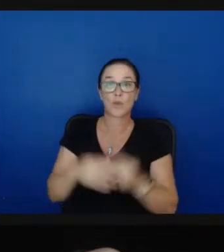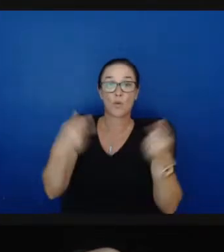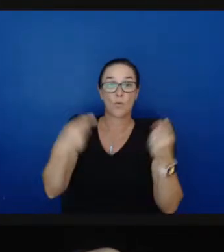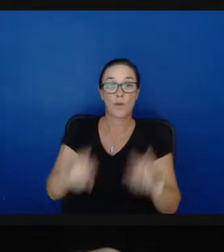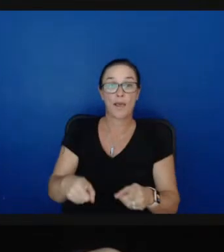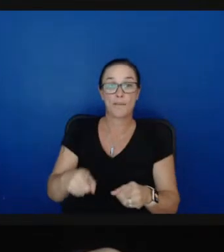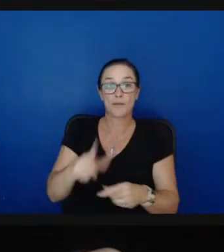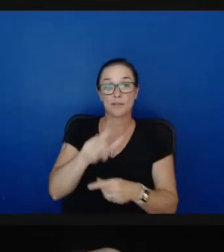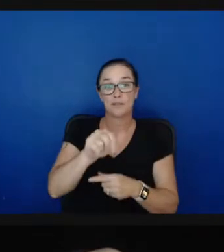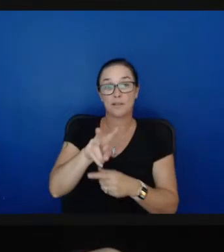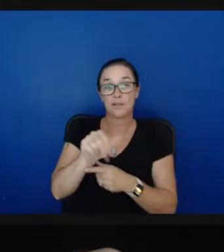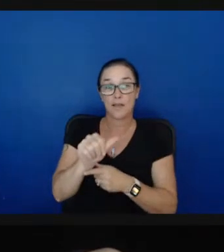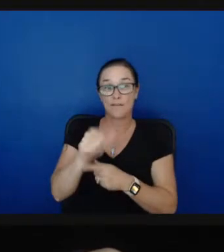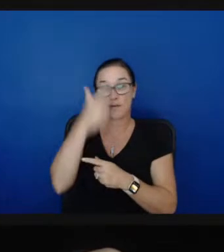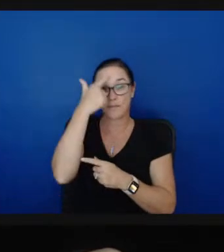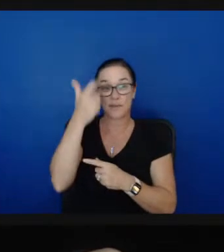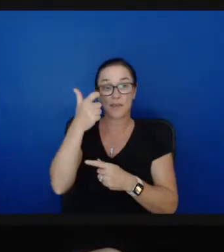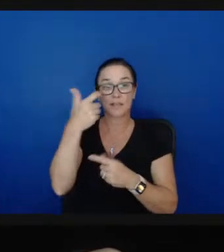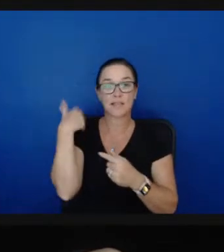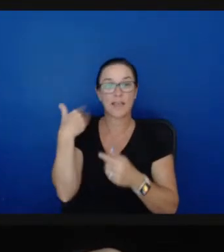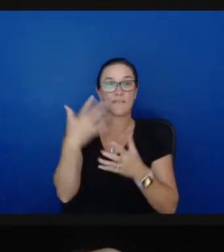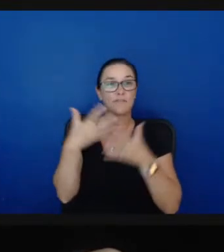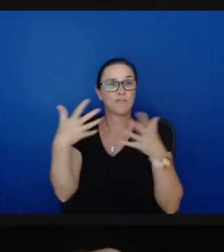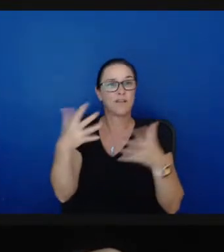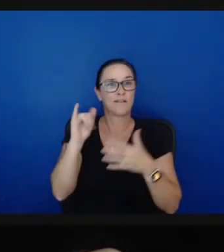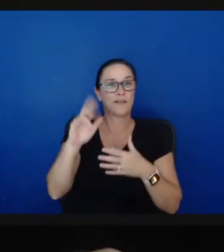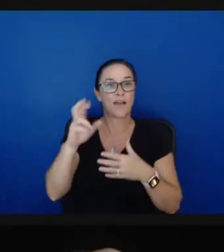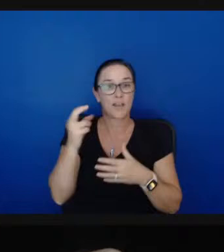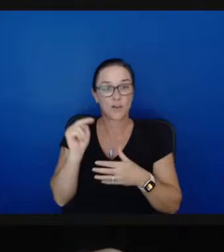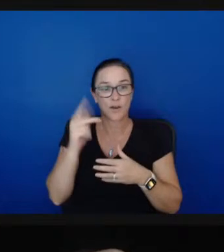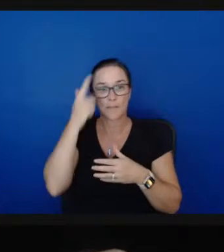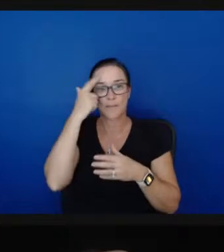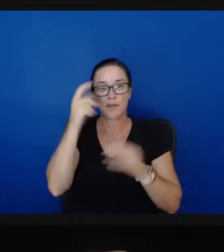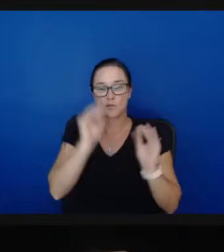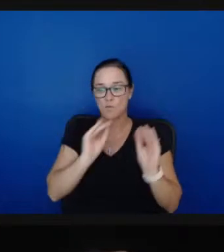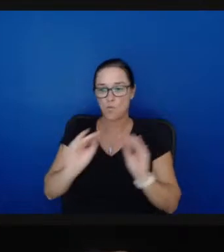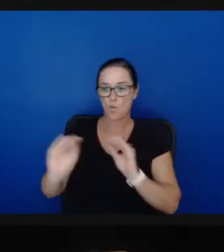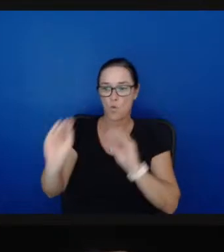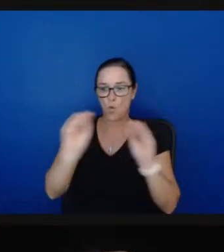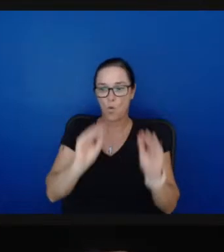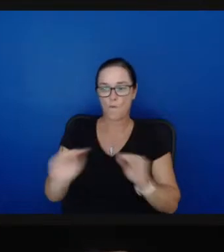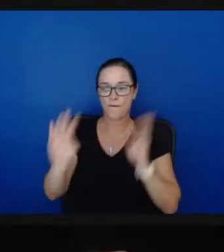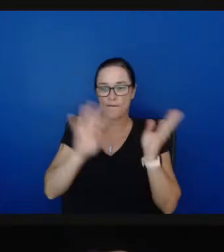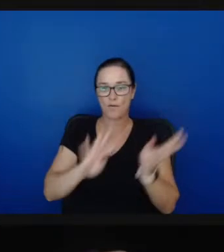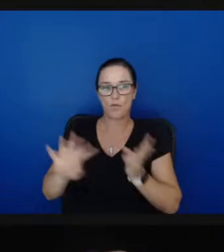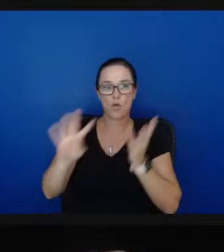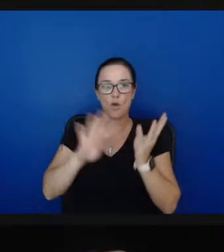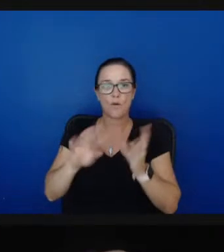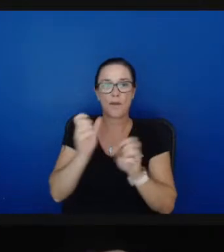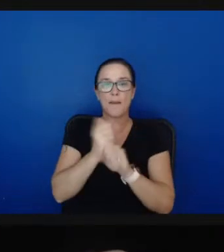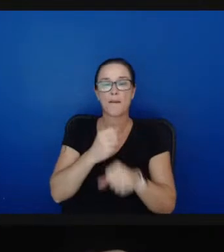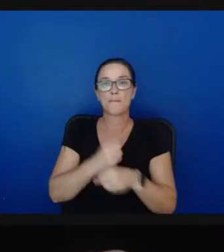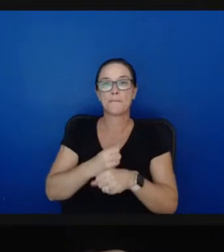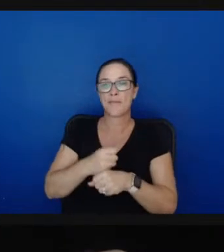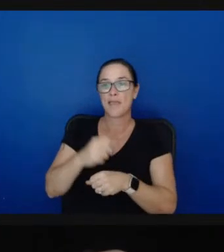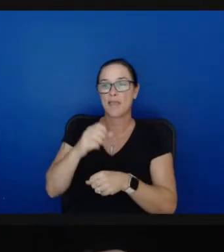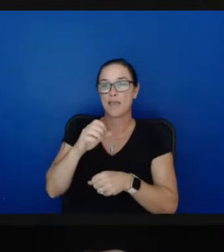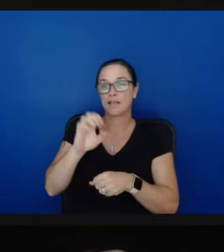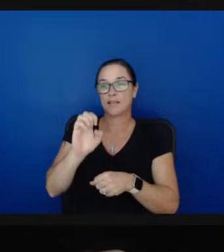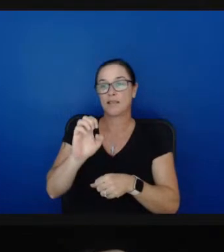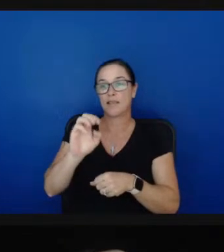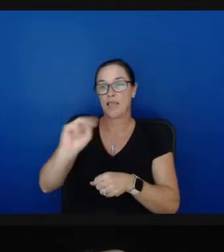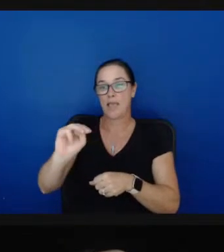lava, because it's enriched in iron, as it moves and flows, it creates its own electromagnetic field. And if